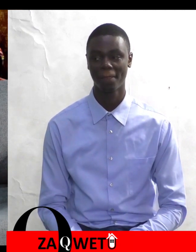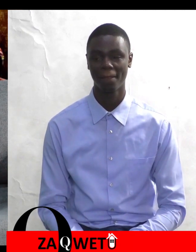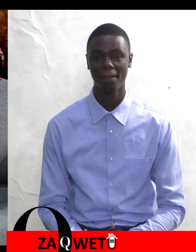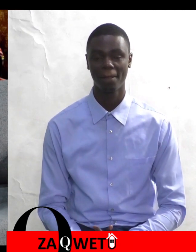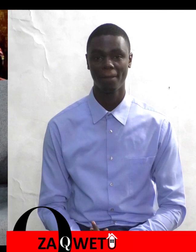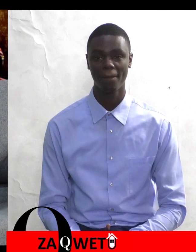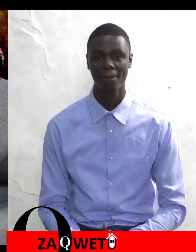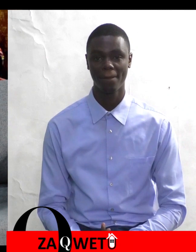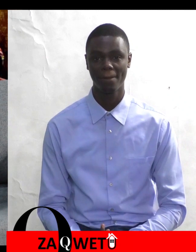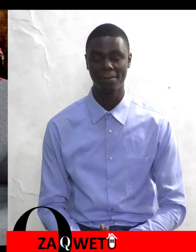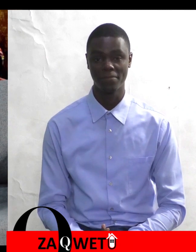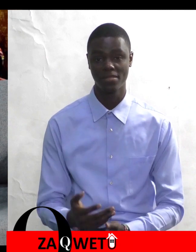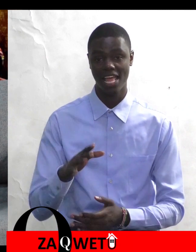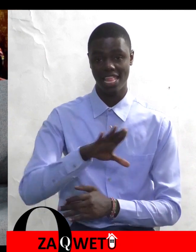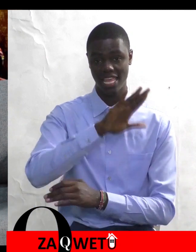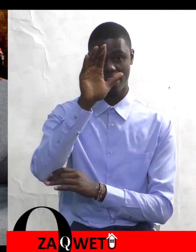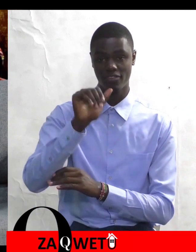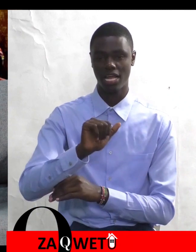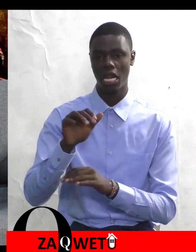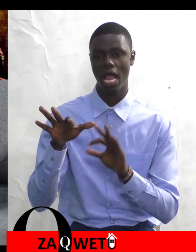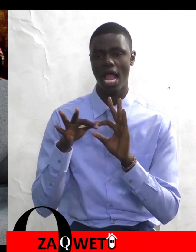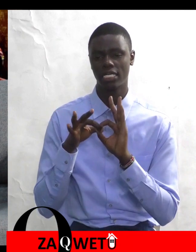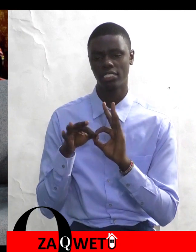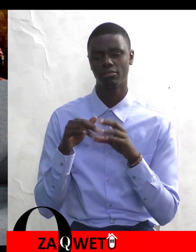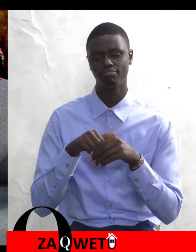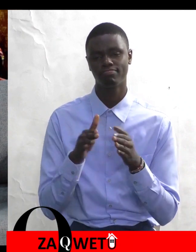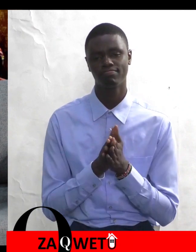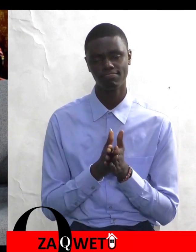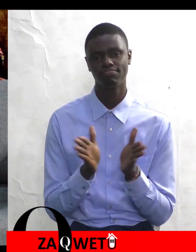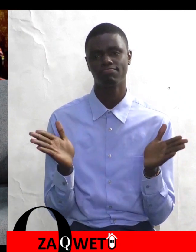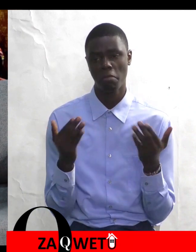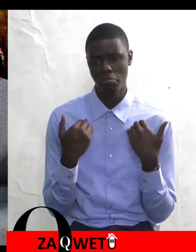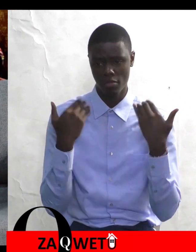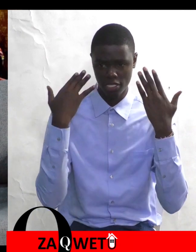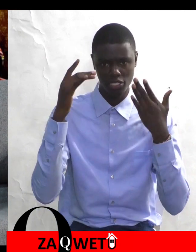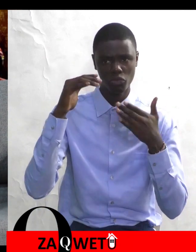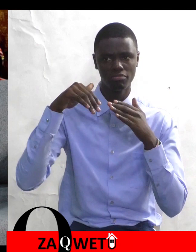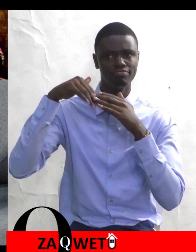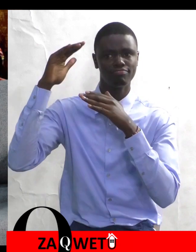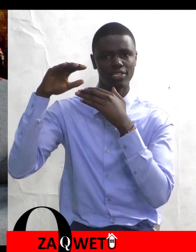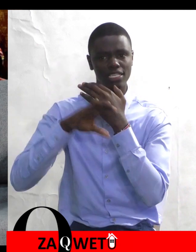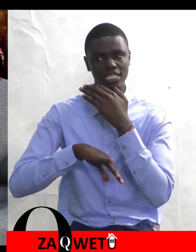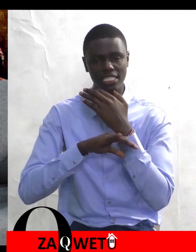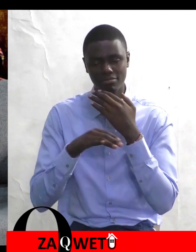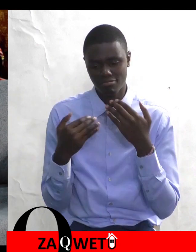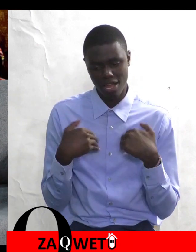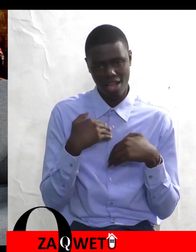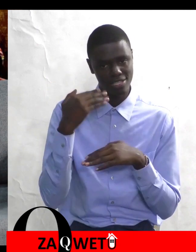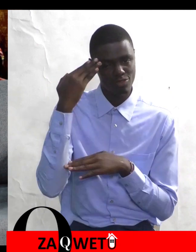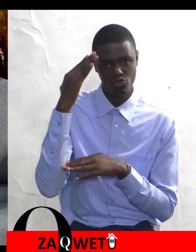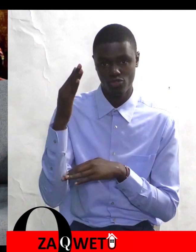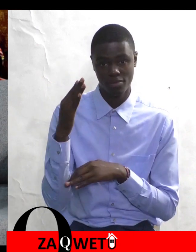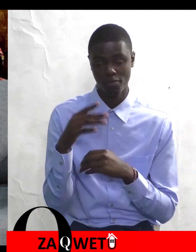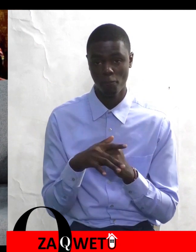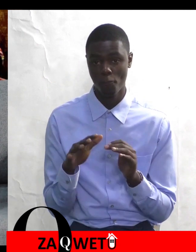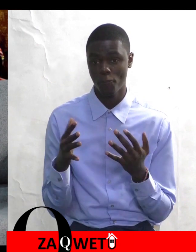Yes, yes. Uh-huh. So, but you know the African culture in general, sijui majua tujenda